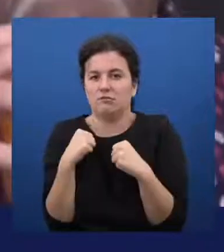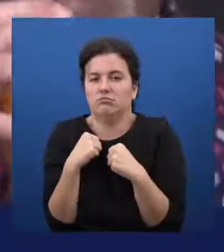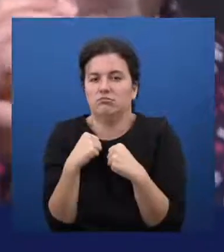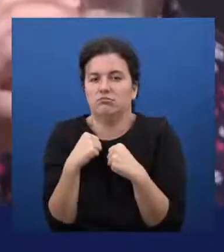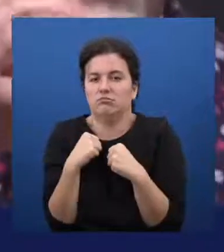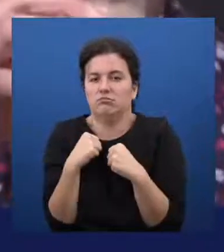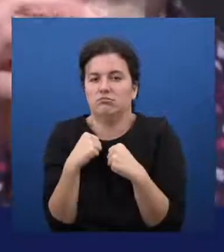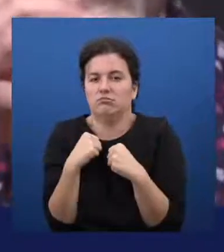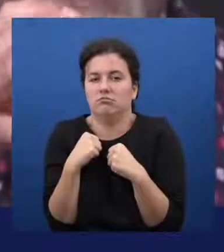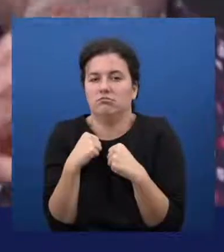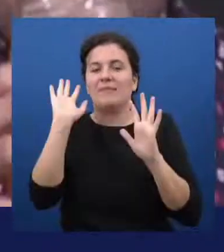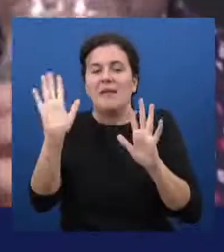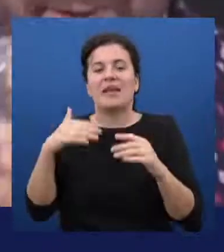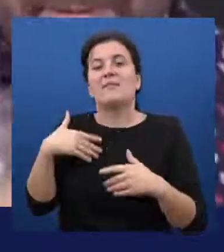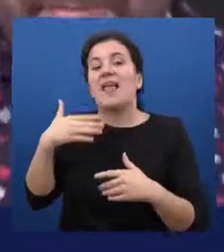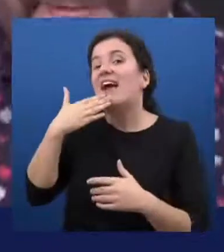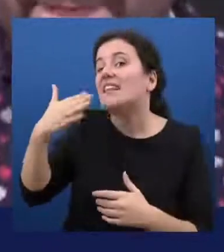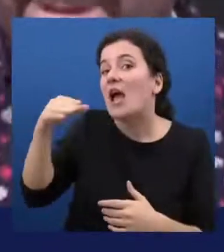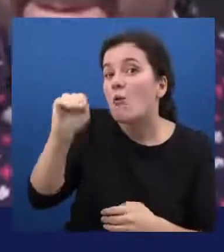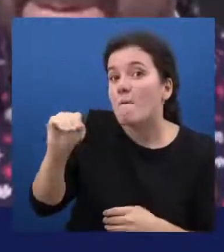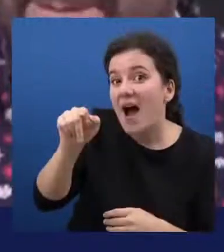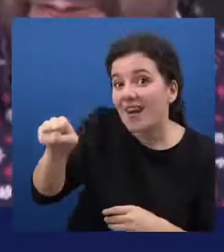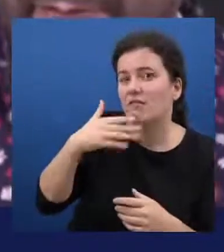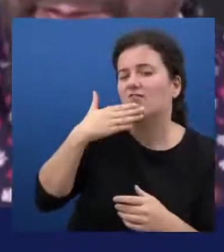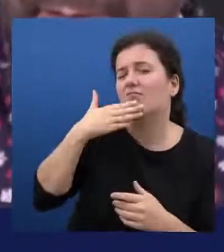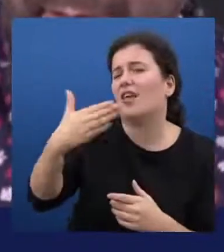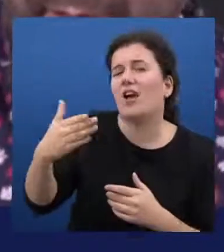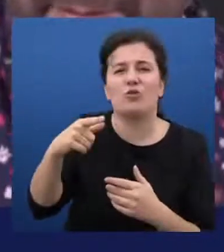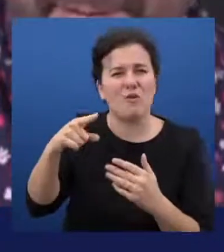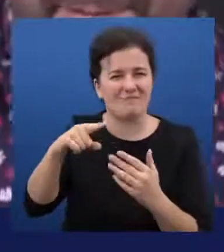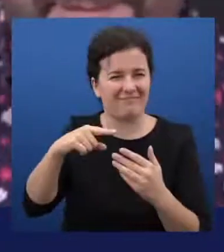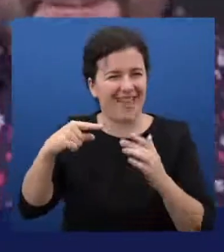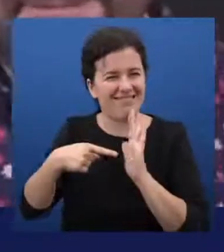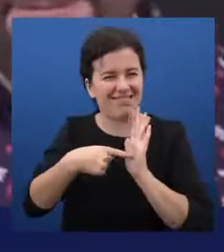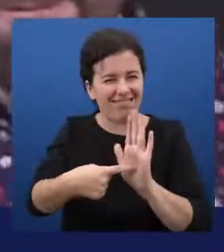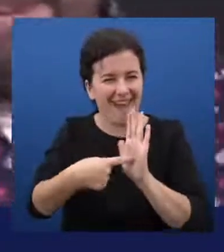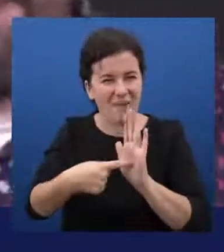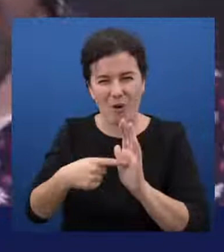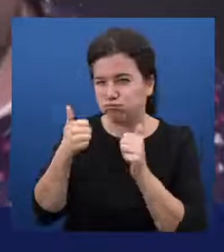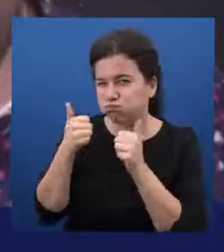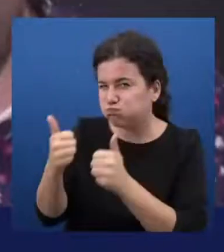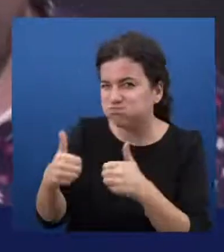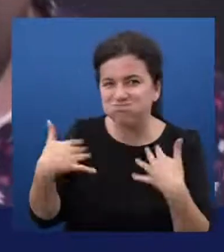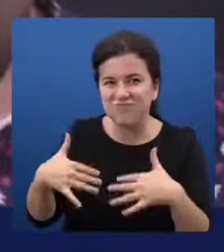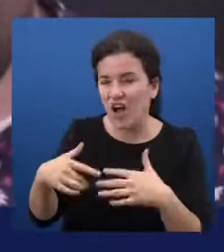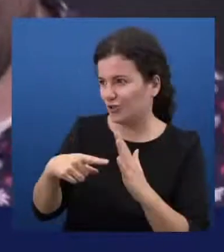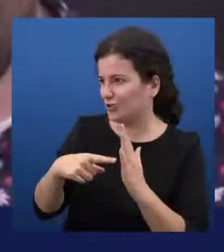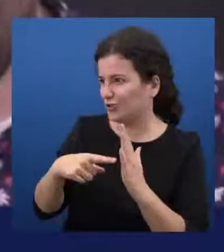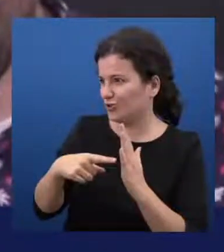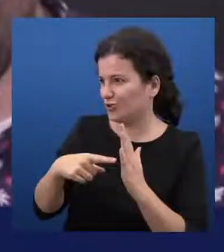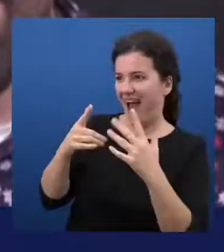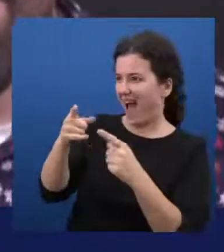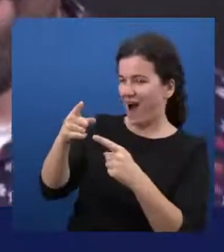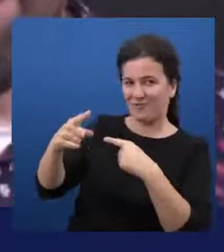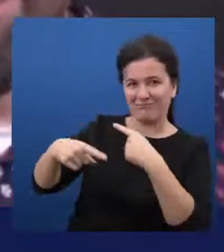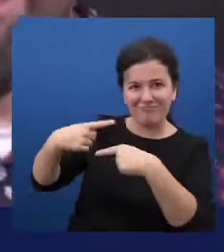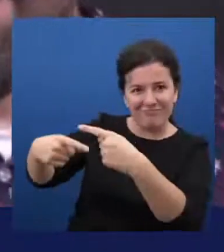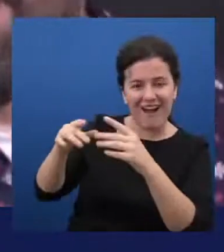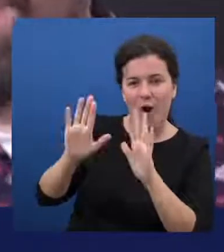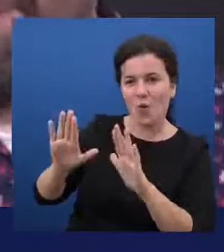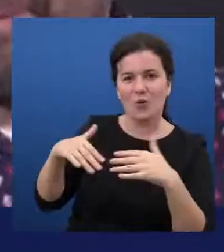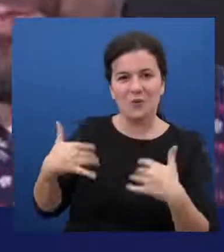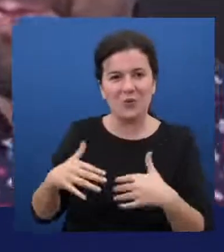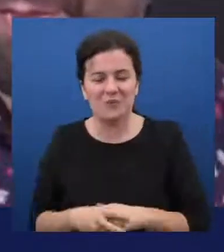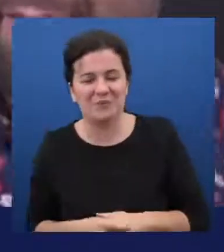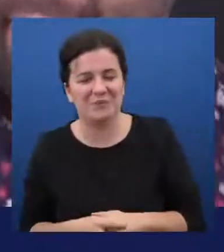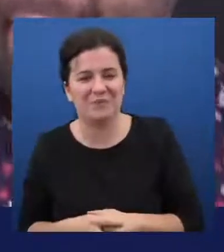little bit because we have our next guest coming up, Richard Campbell. He's going to join us, and he has a pretty interesting